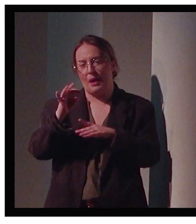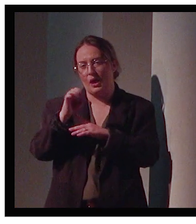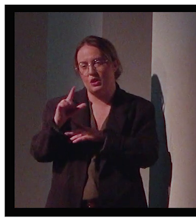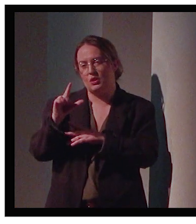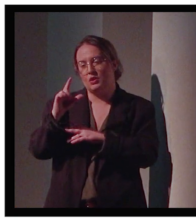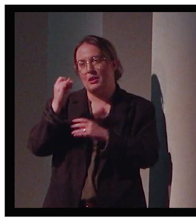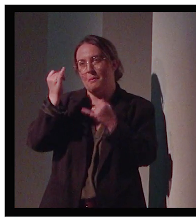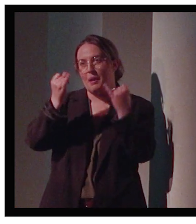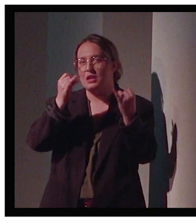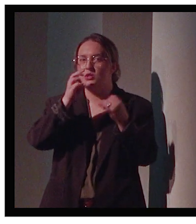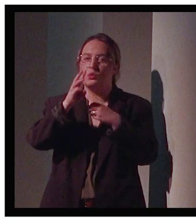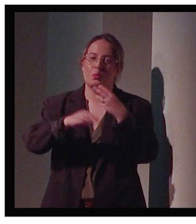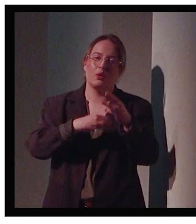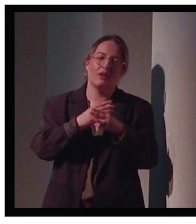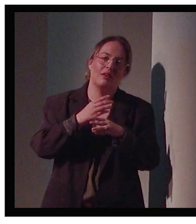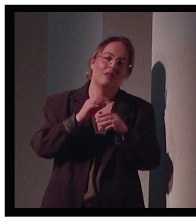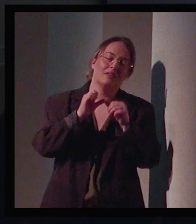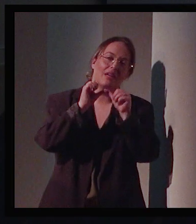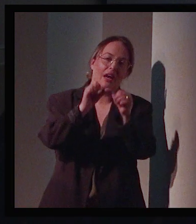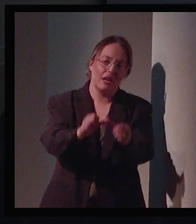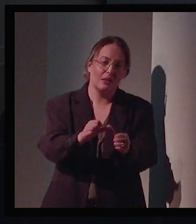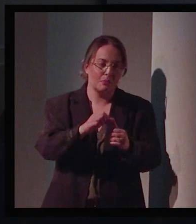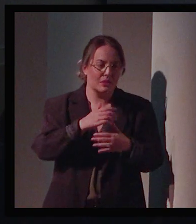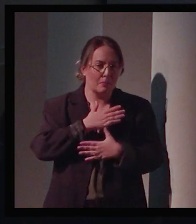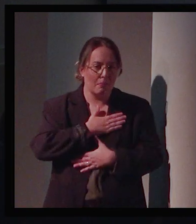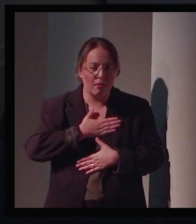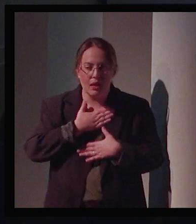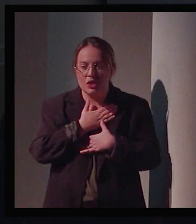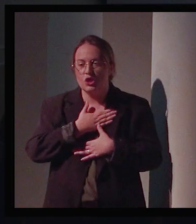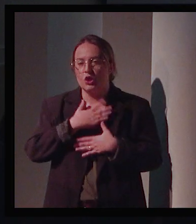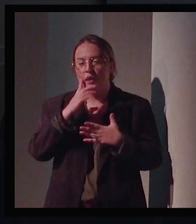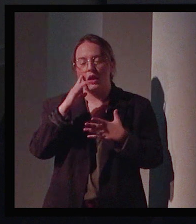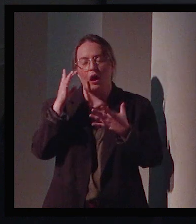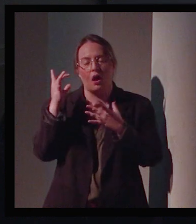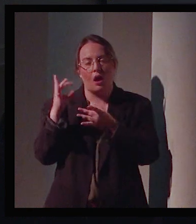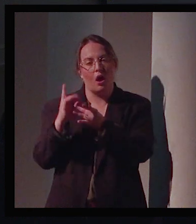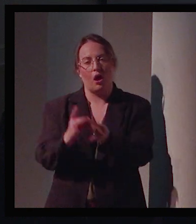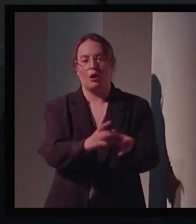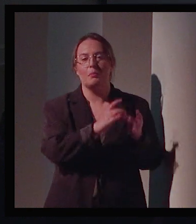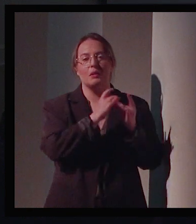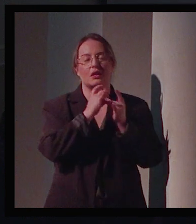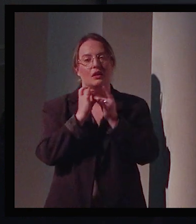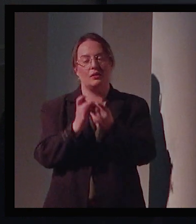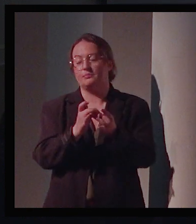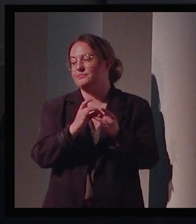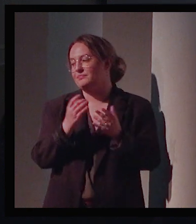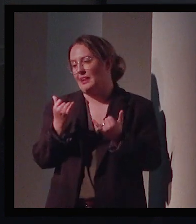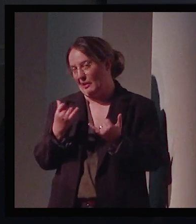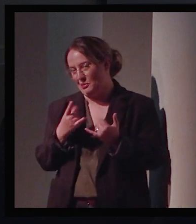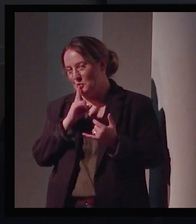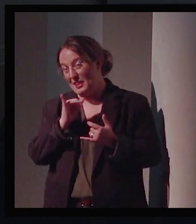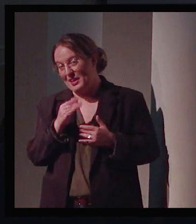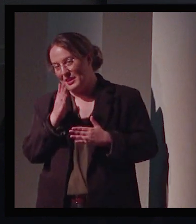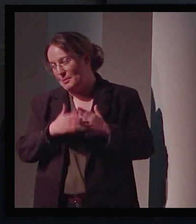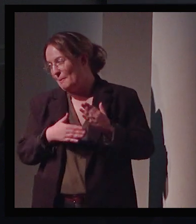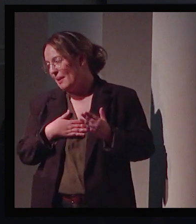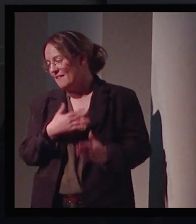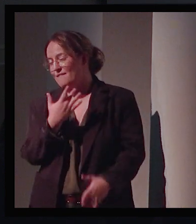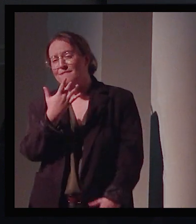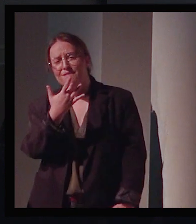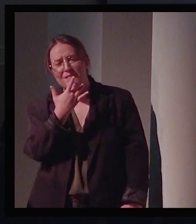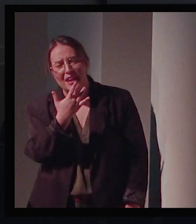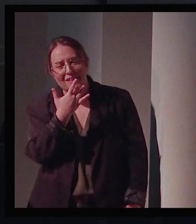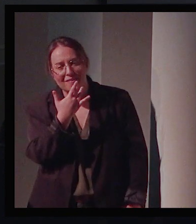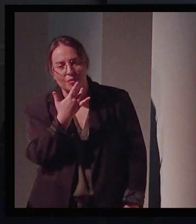worlds of timeless pleasure and harmony. So now to really conclude, one of my favorite paintings in